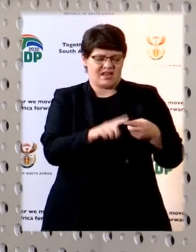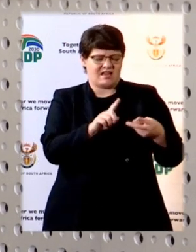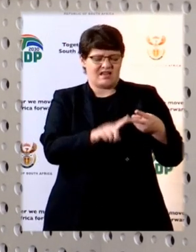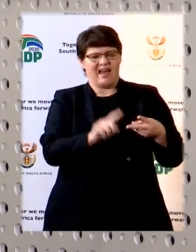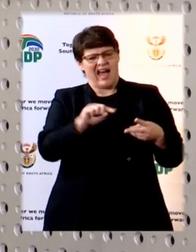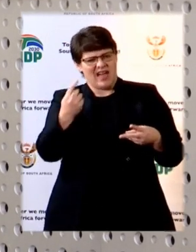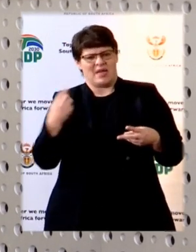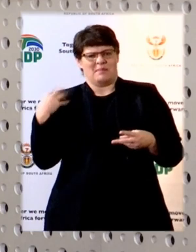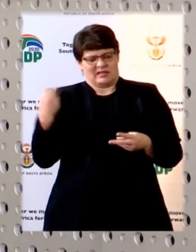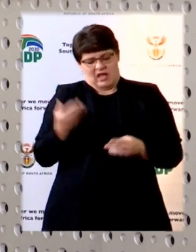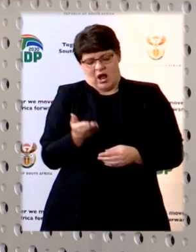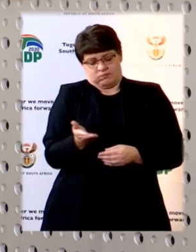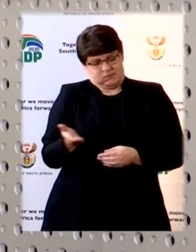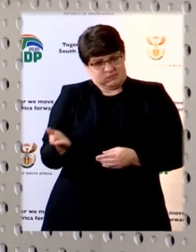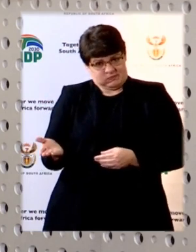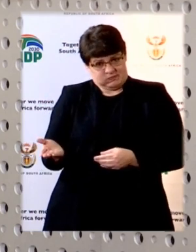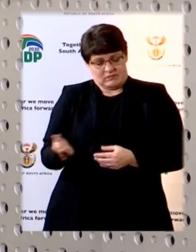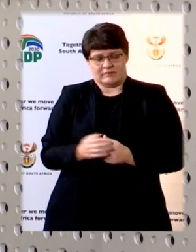are here.